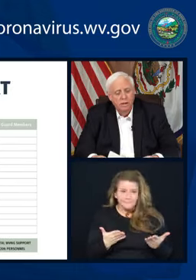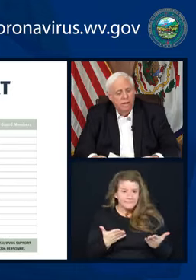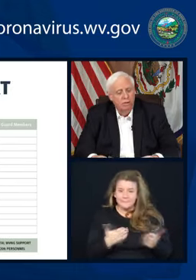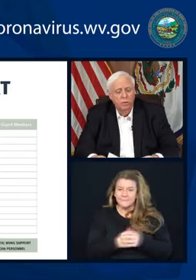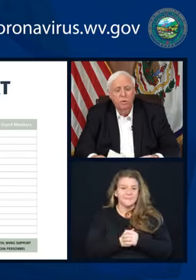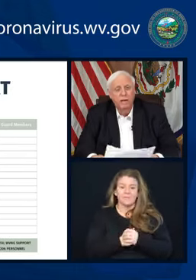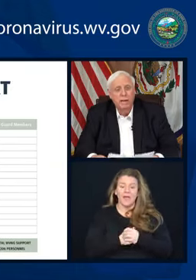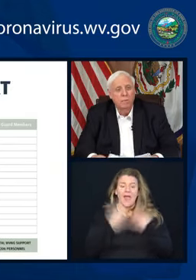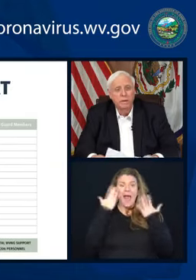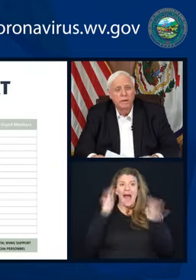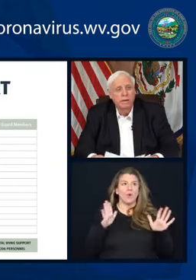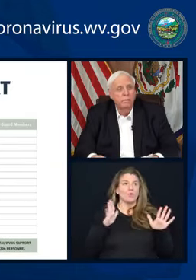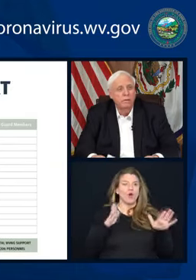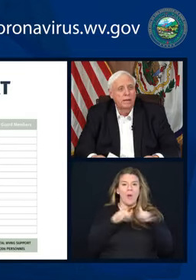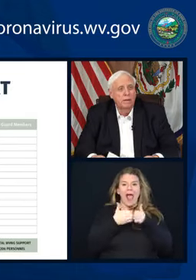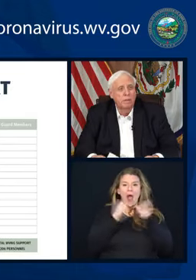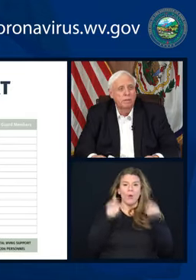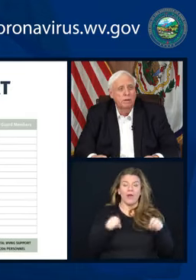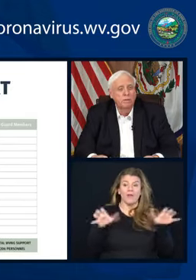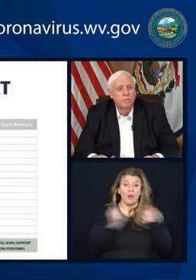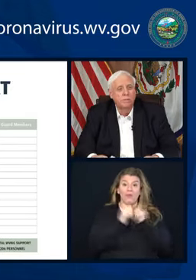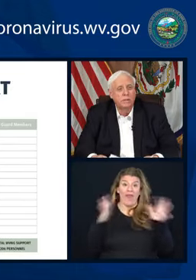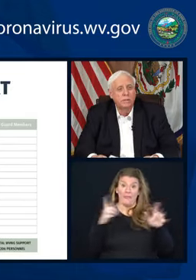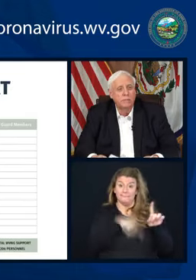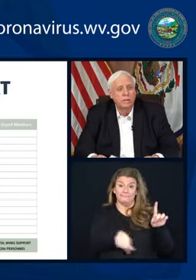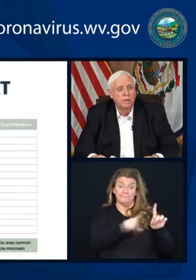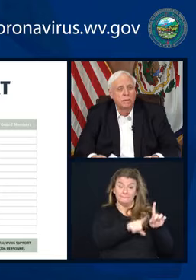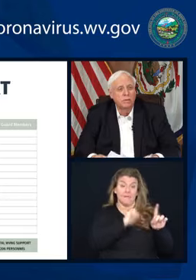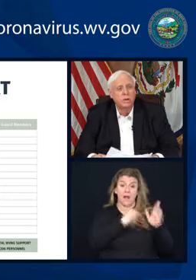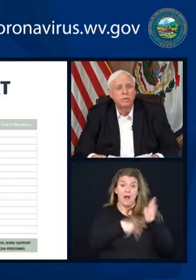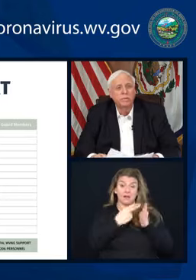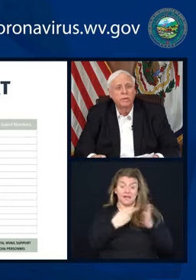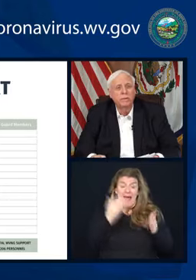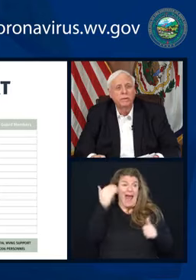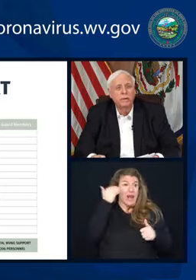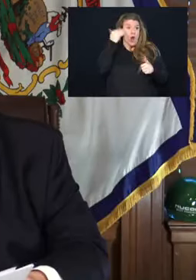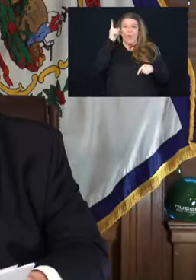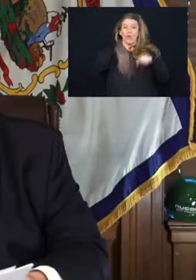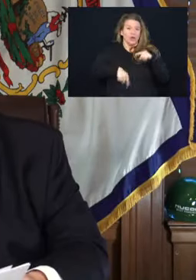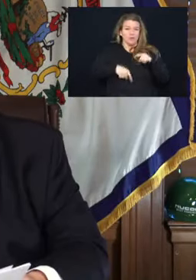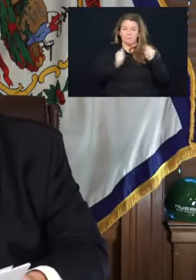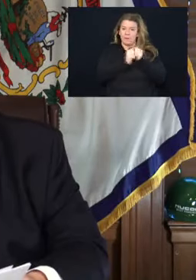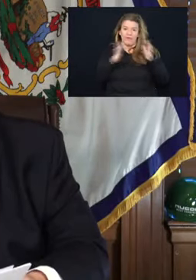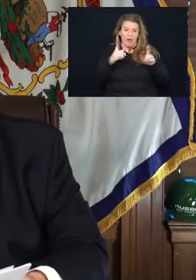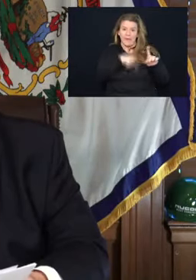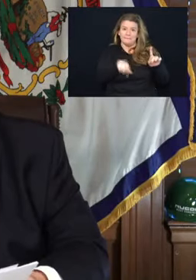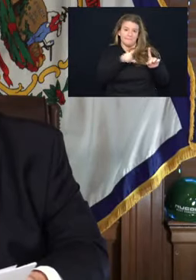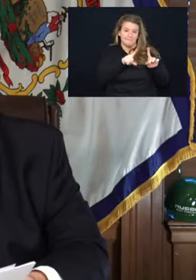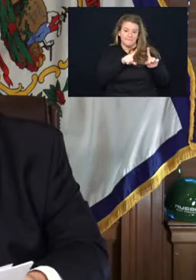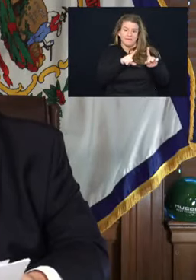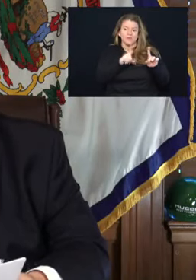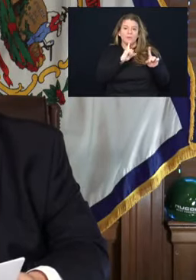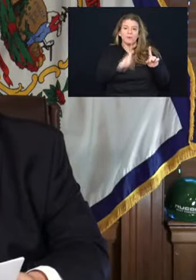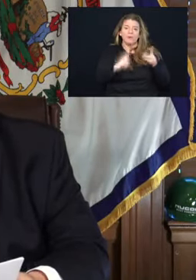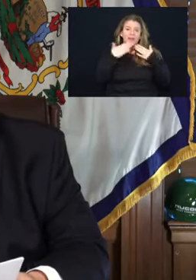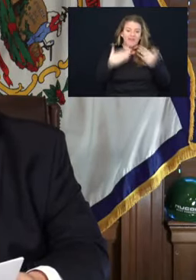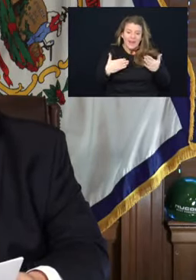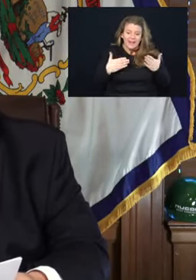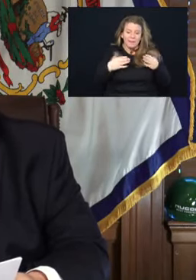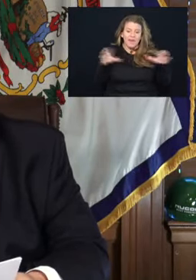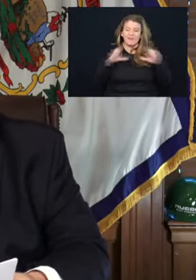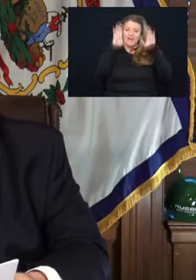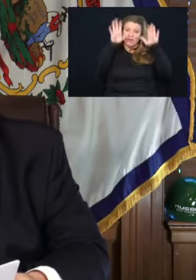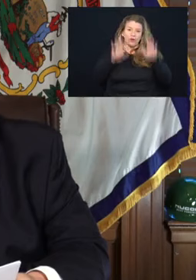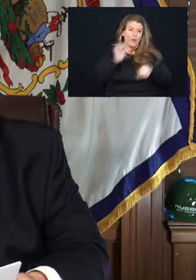You know, I don't know what how we could have done without them. That's all there is to it. And in fact, I know we couldn't have done without them. But but we really do thank them and they've done